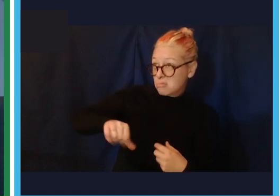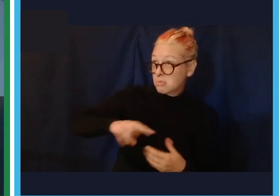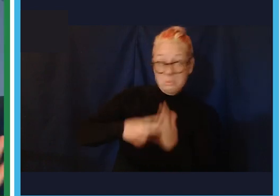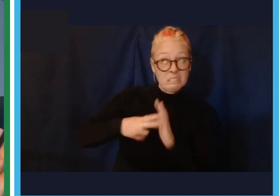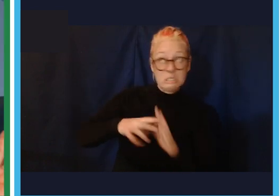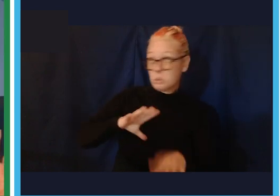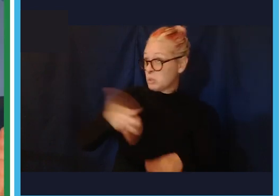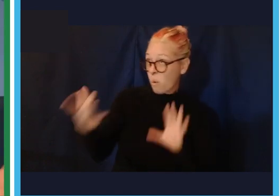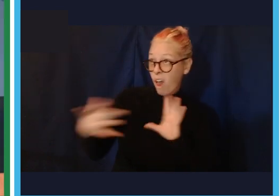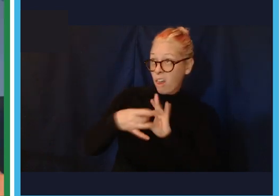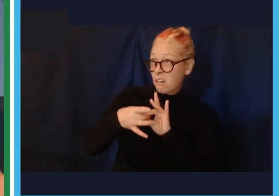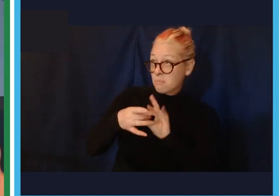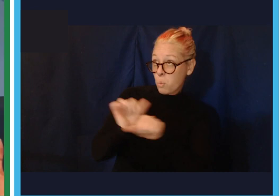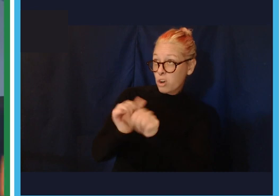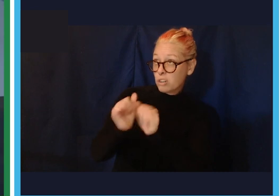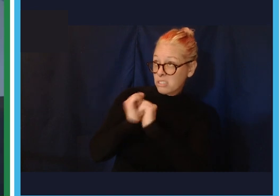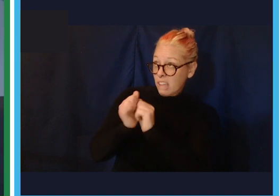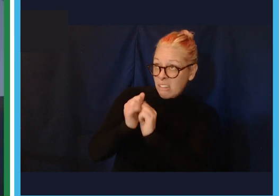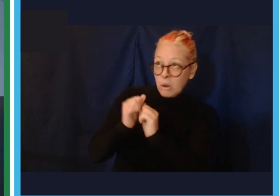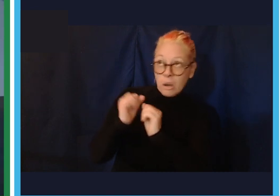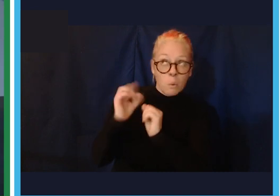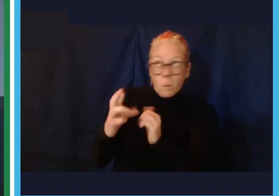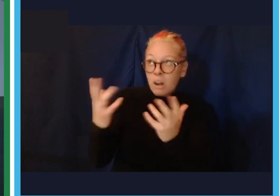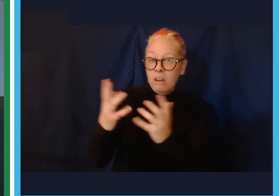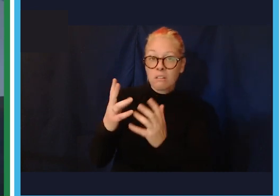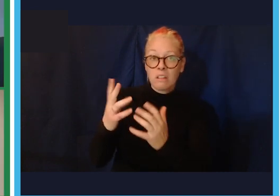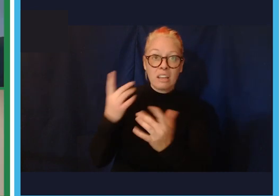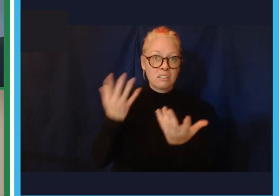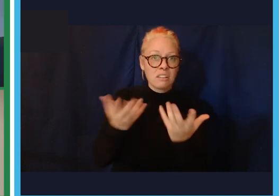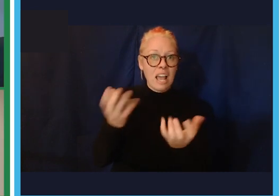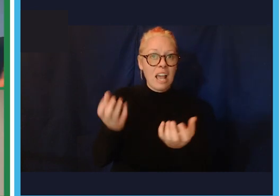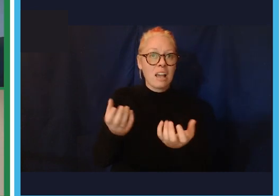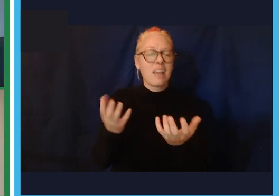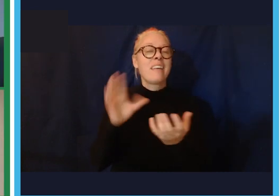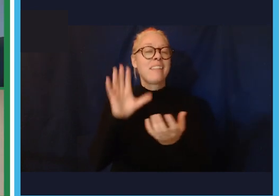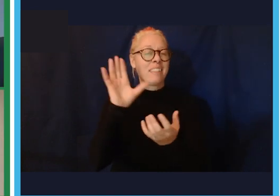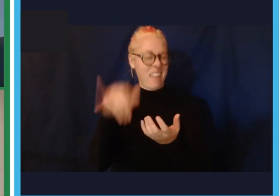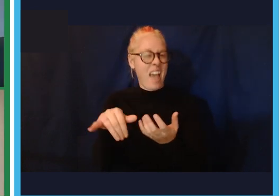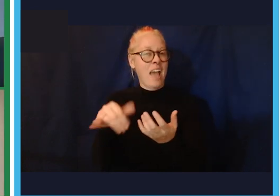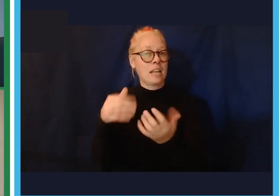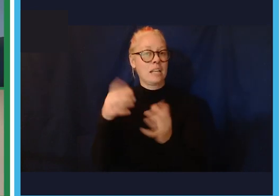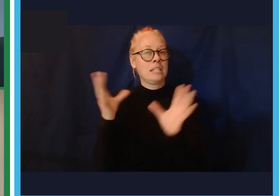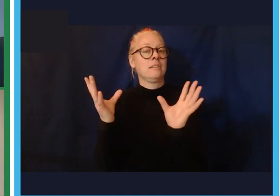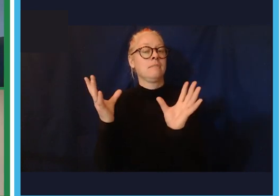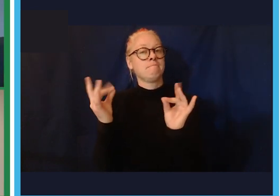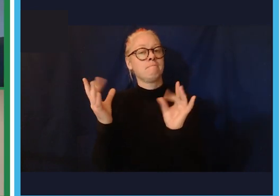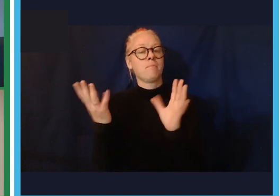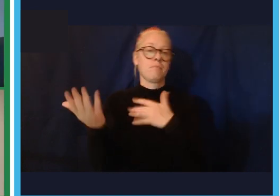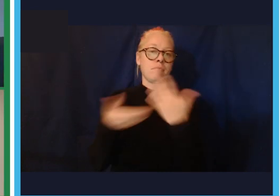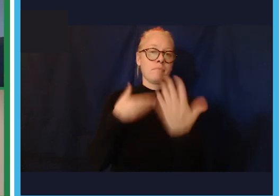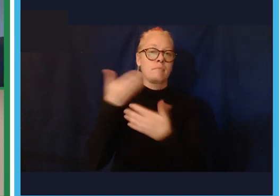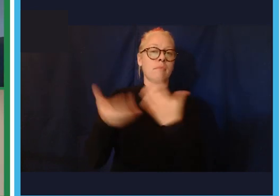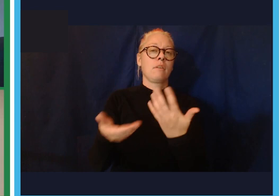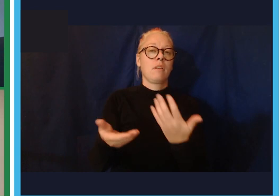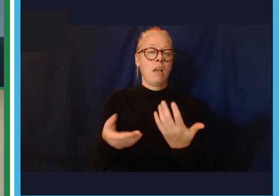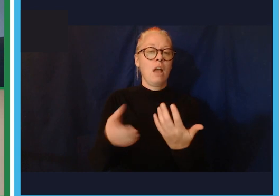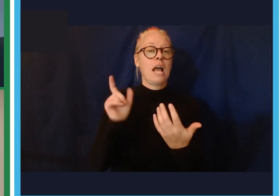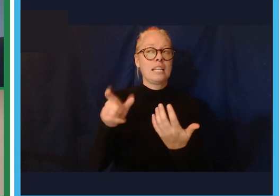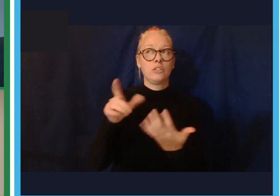understand that the verbiage that is industry-wide needs to